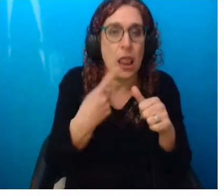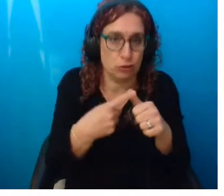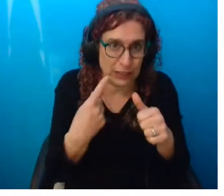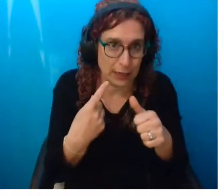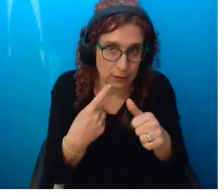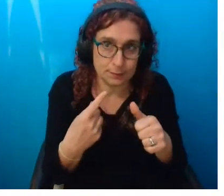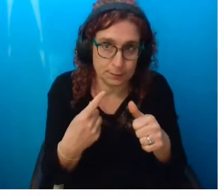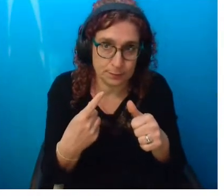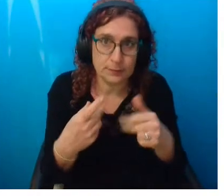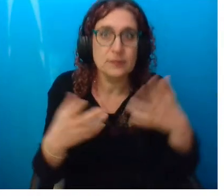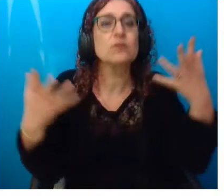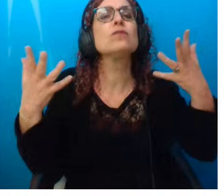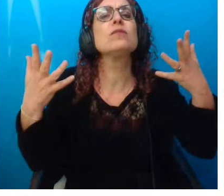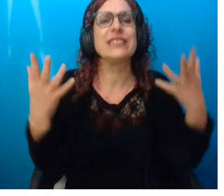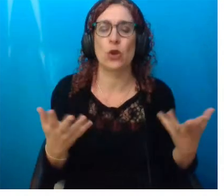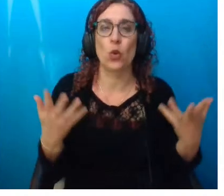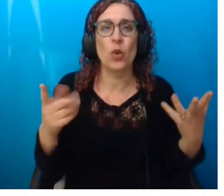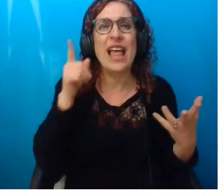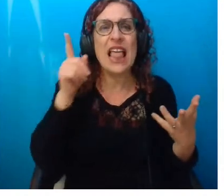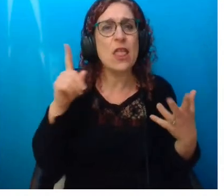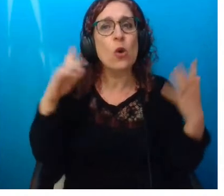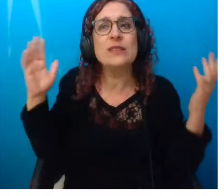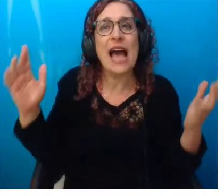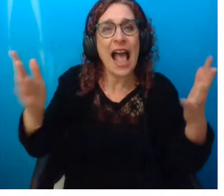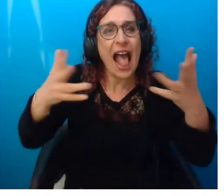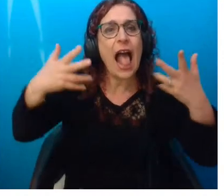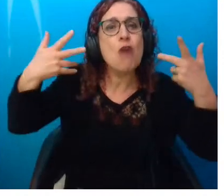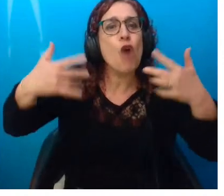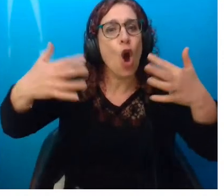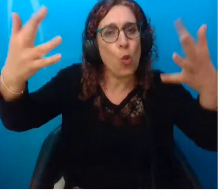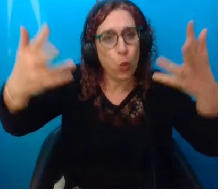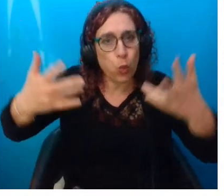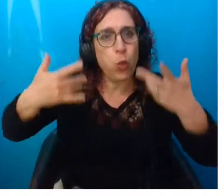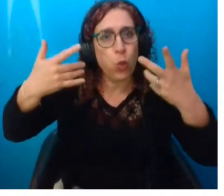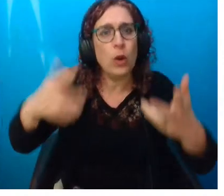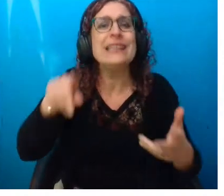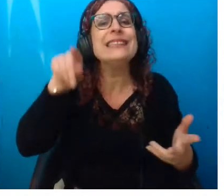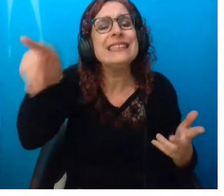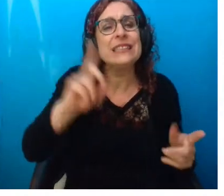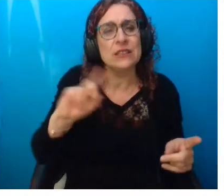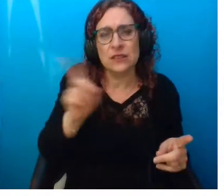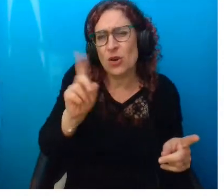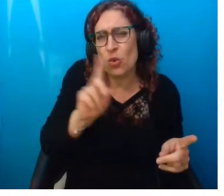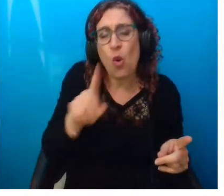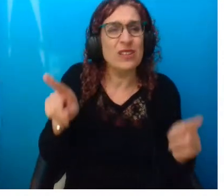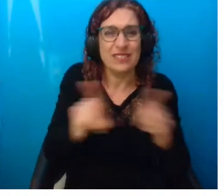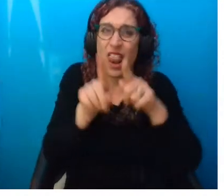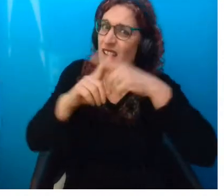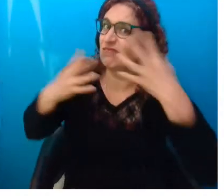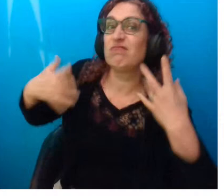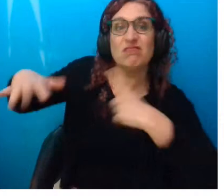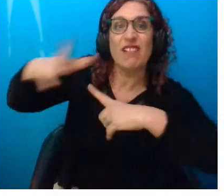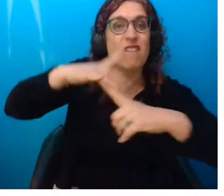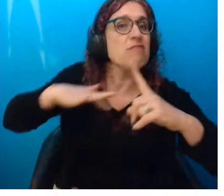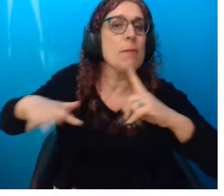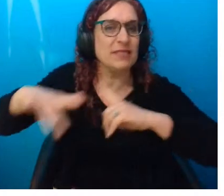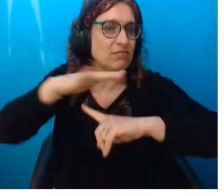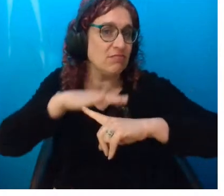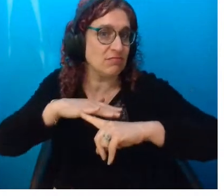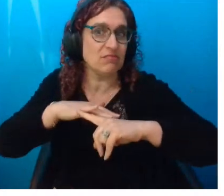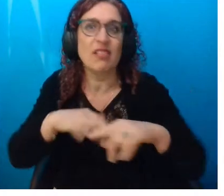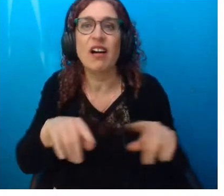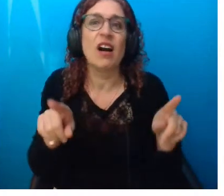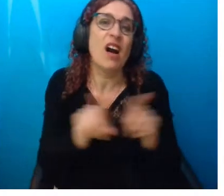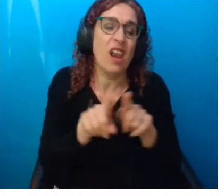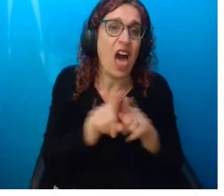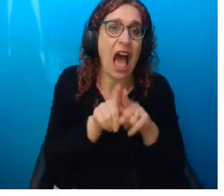So aeroallergens are a term for allergens that are in our environment, including the likes of house